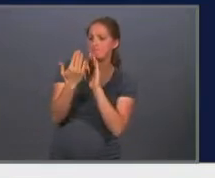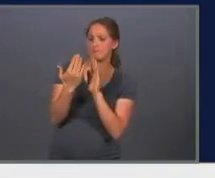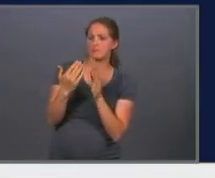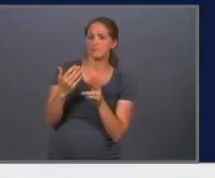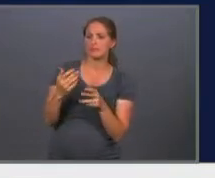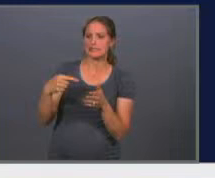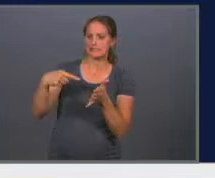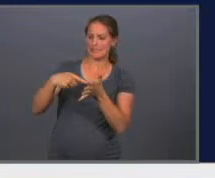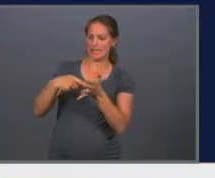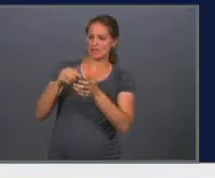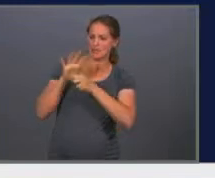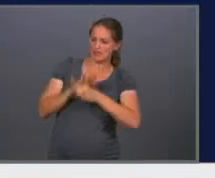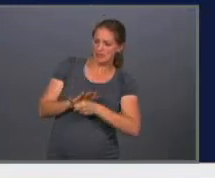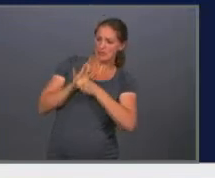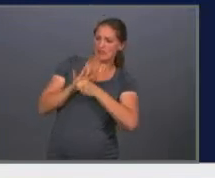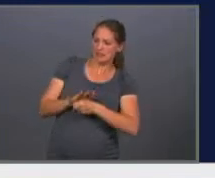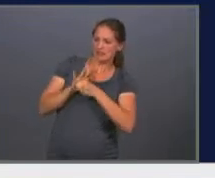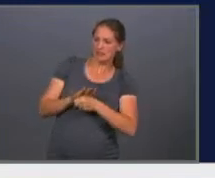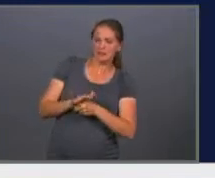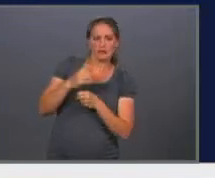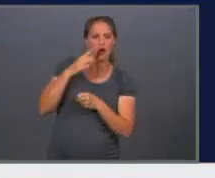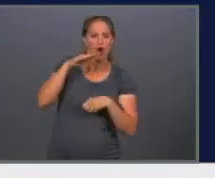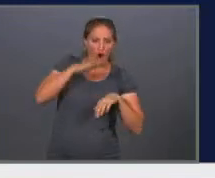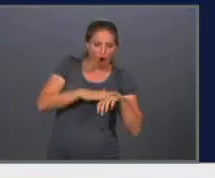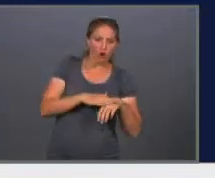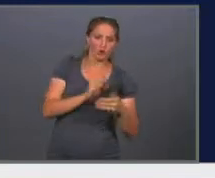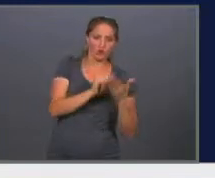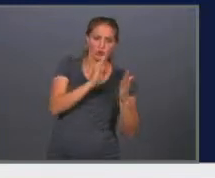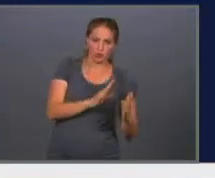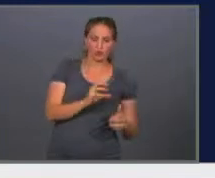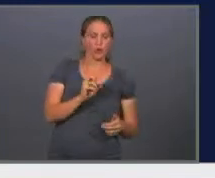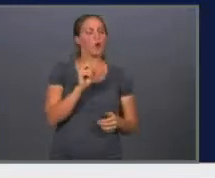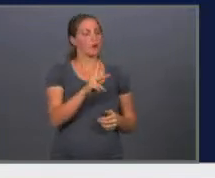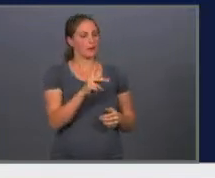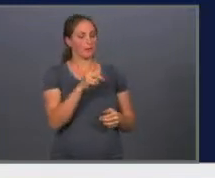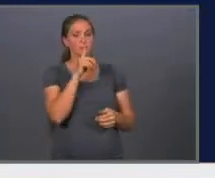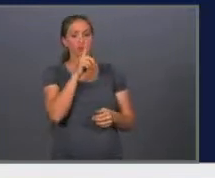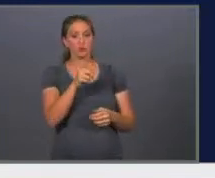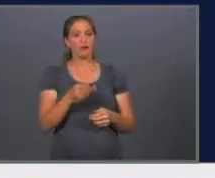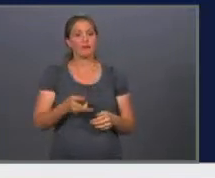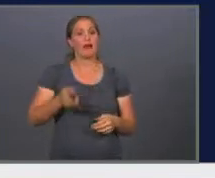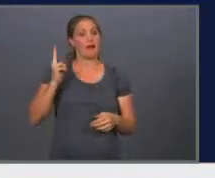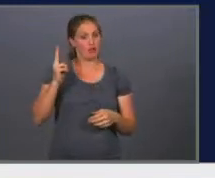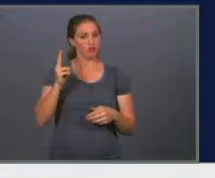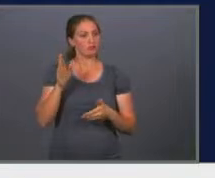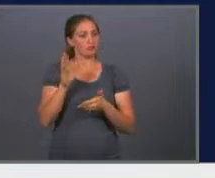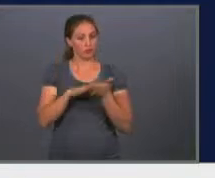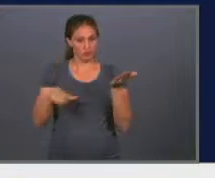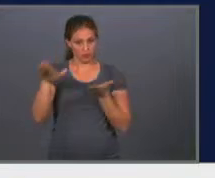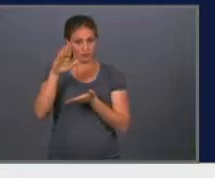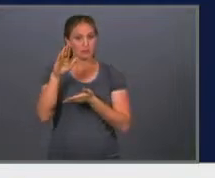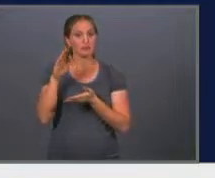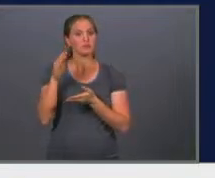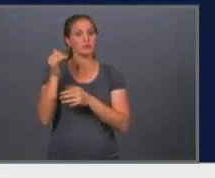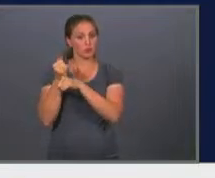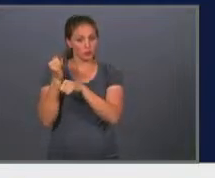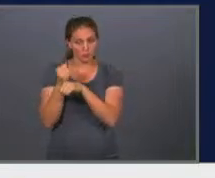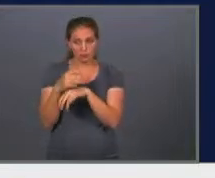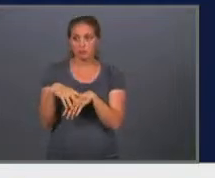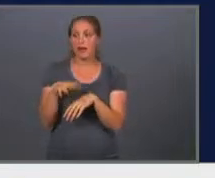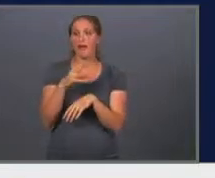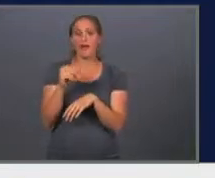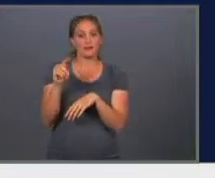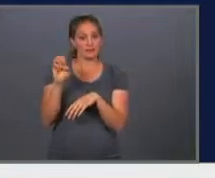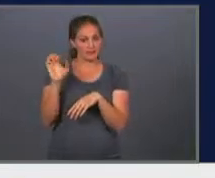debt pressure of student loans on students? Is making sure that our higher ed universities and institutions, going even down to our tech and trade